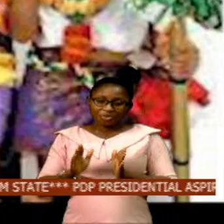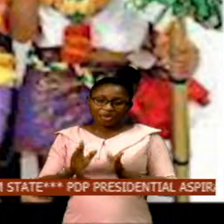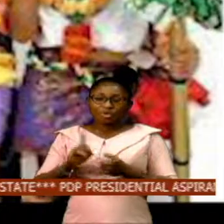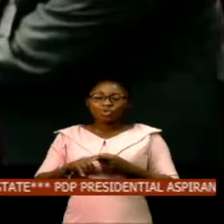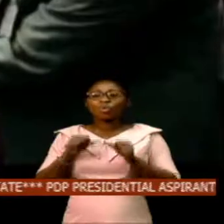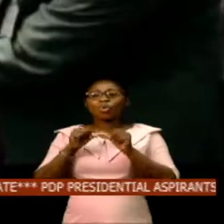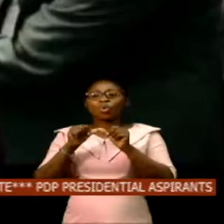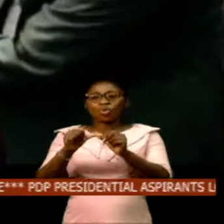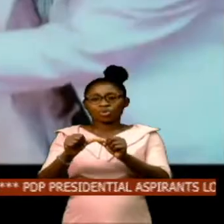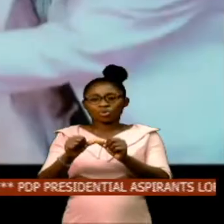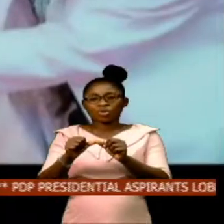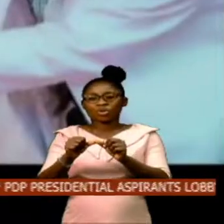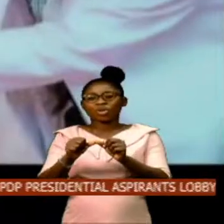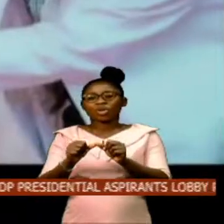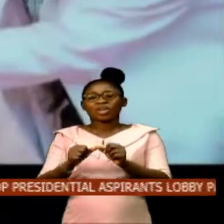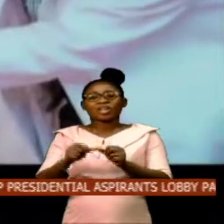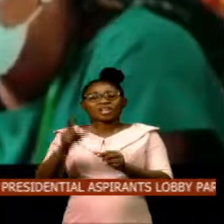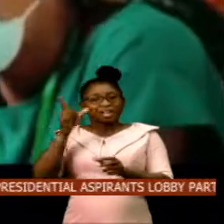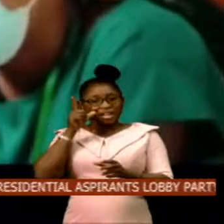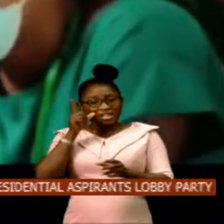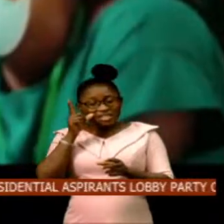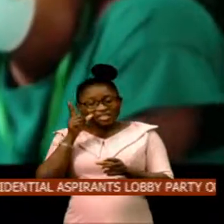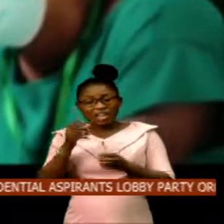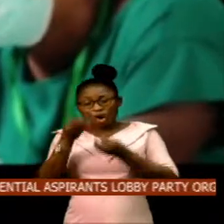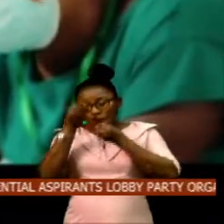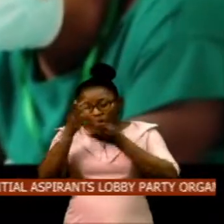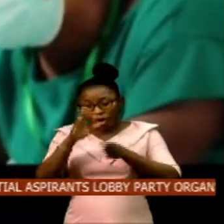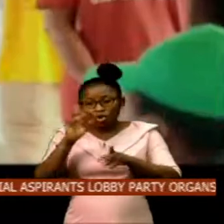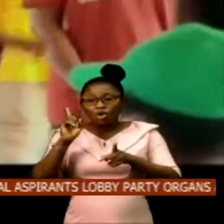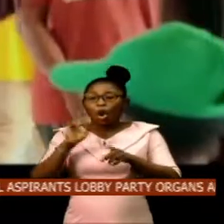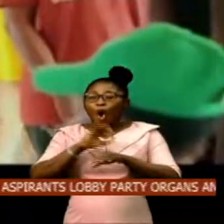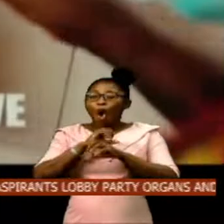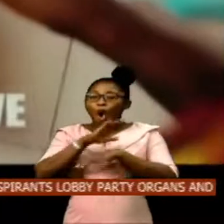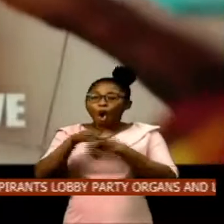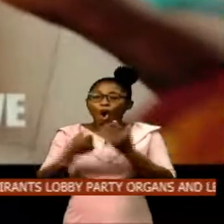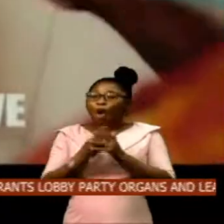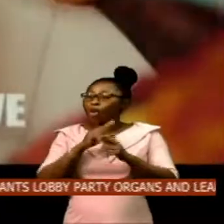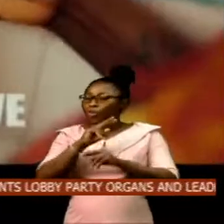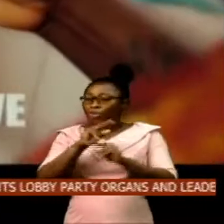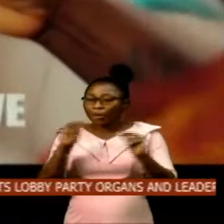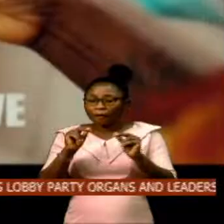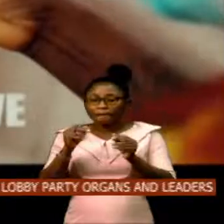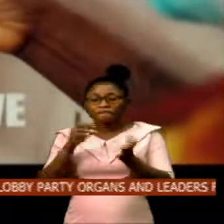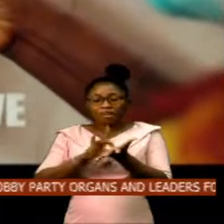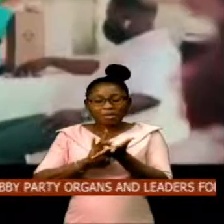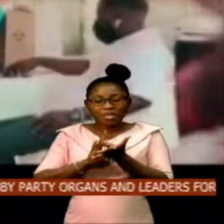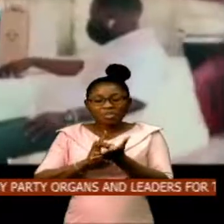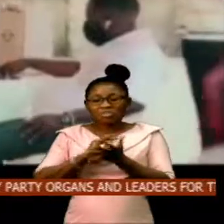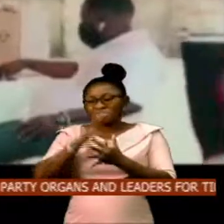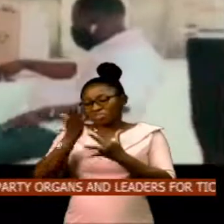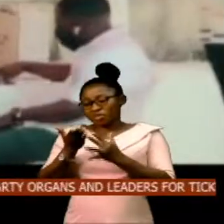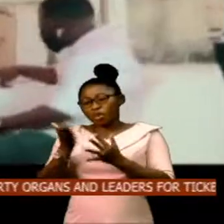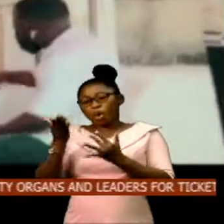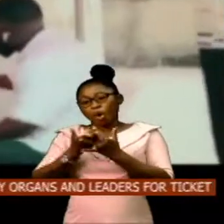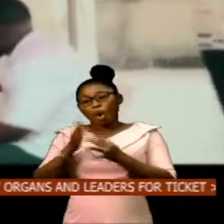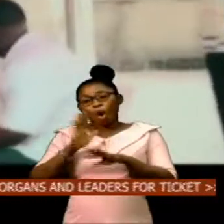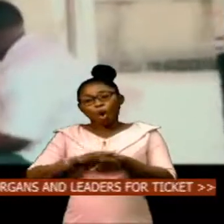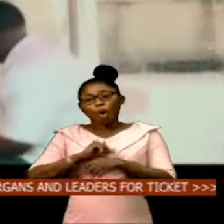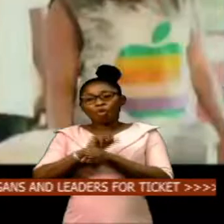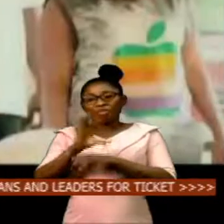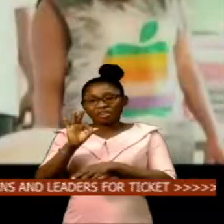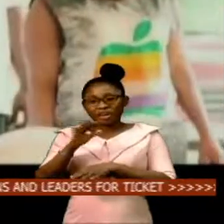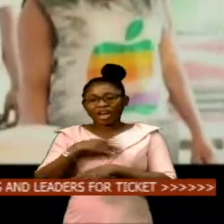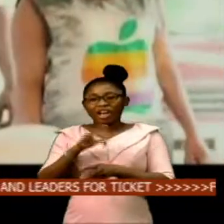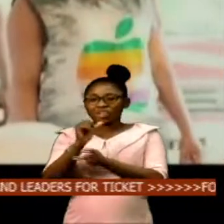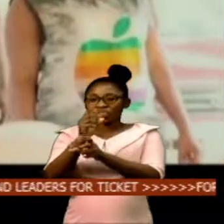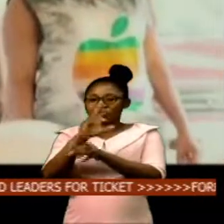Nigerians to continually adhere to all non-pharmaceutical interventions on COVID-19 and also take